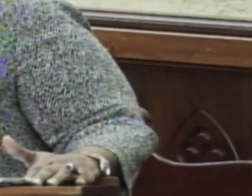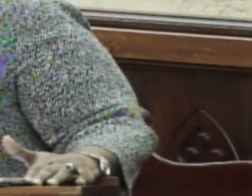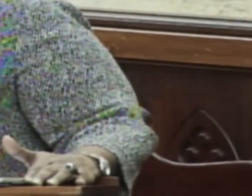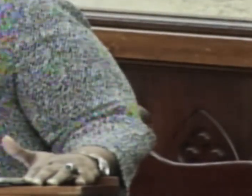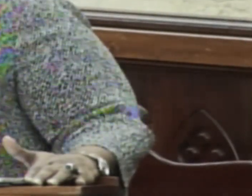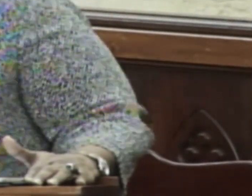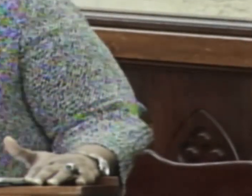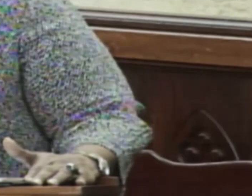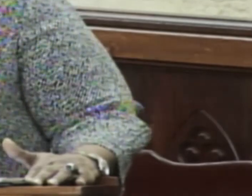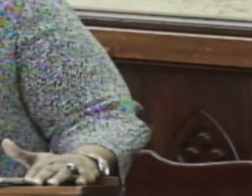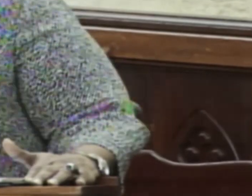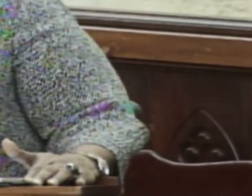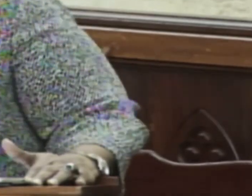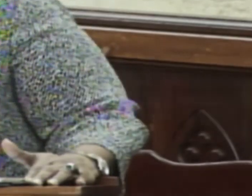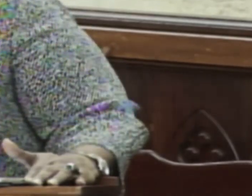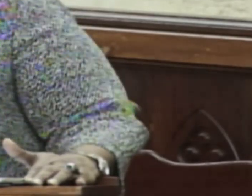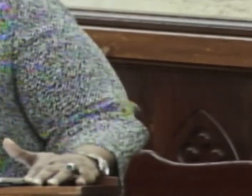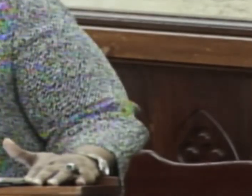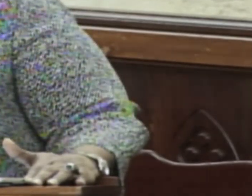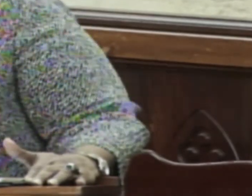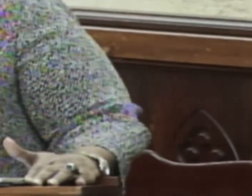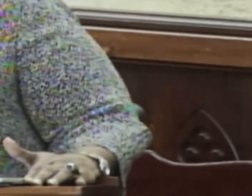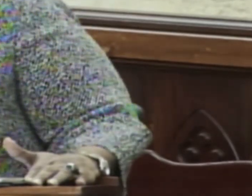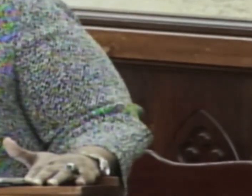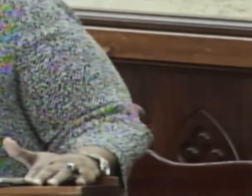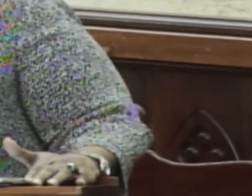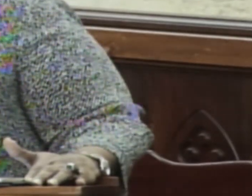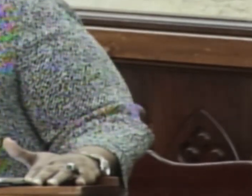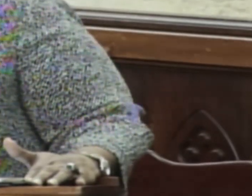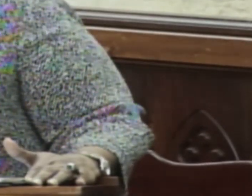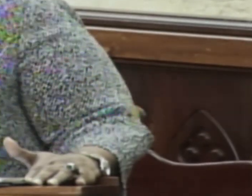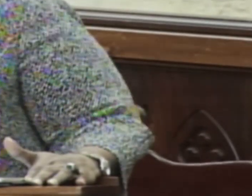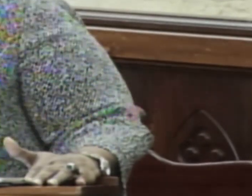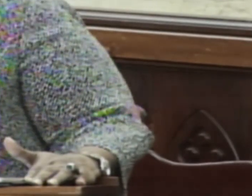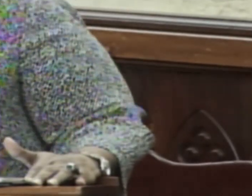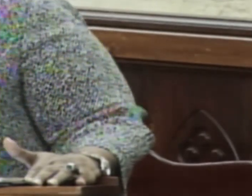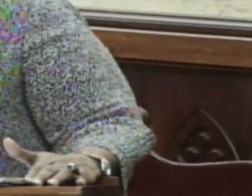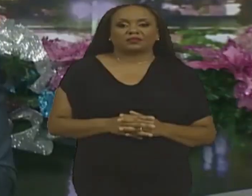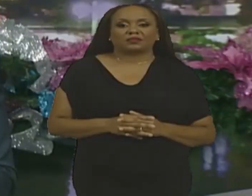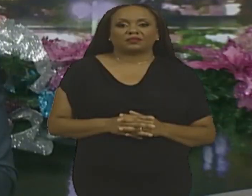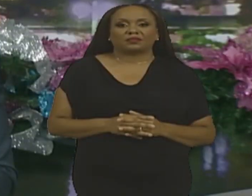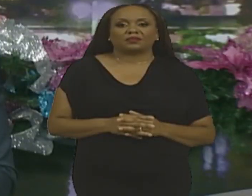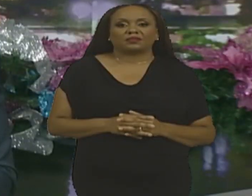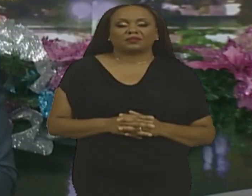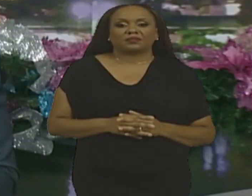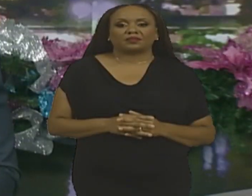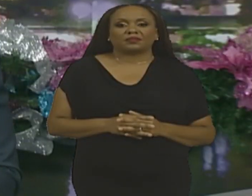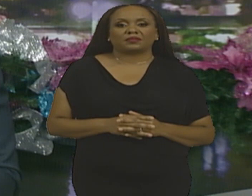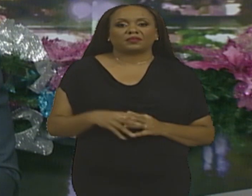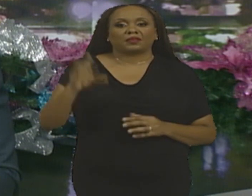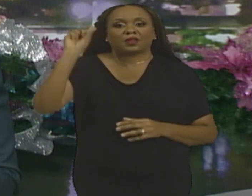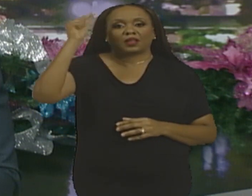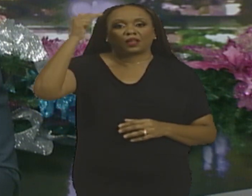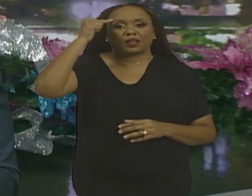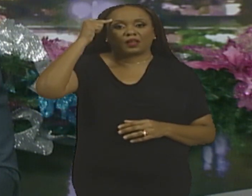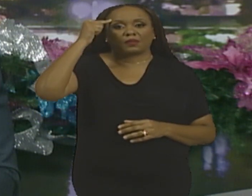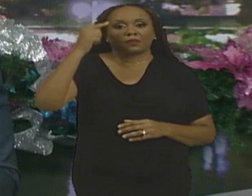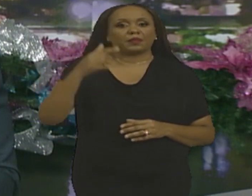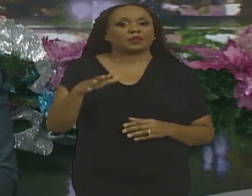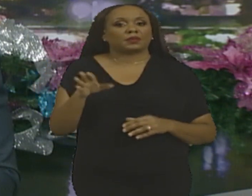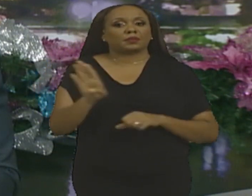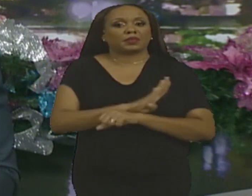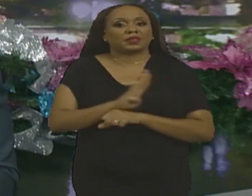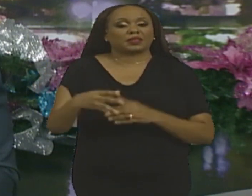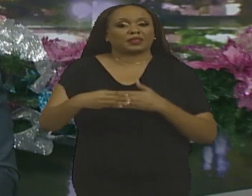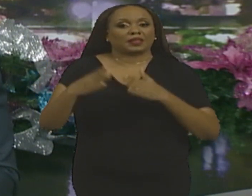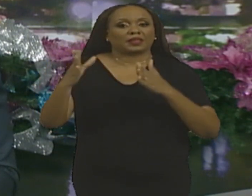24 hours. These things will shortly be done. Leader of government business in the